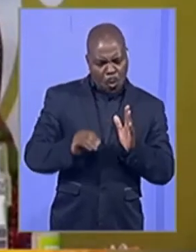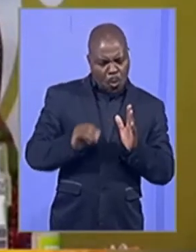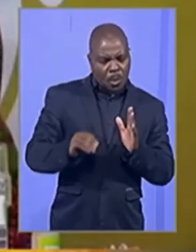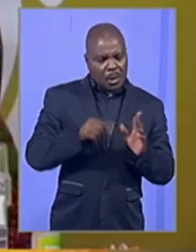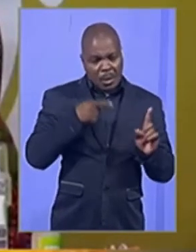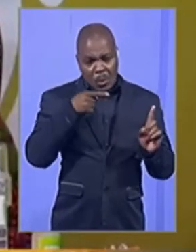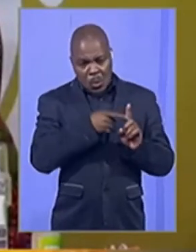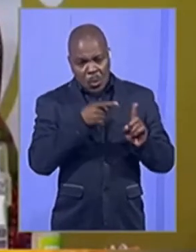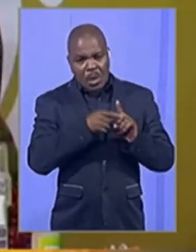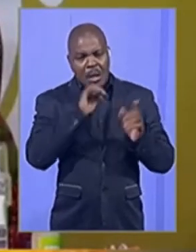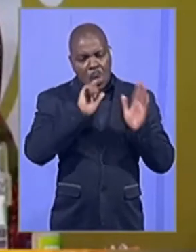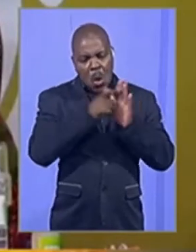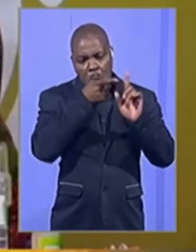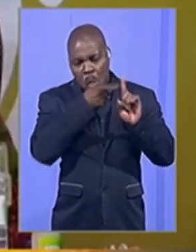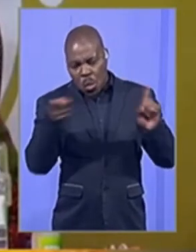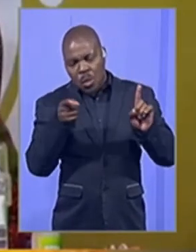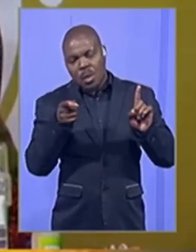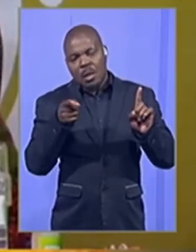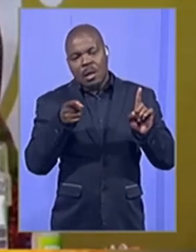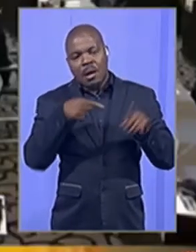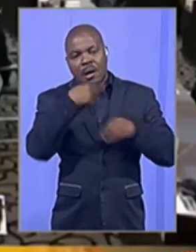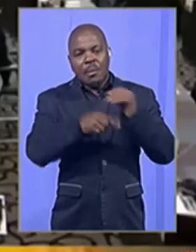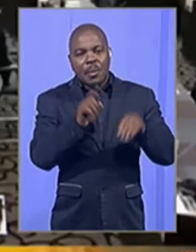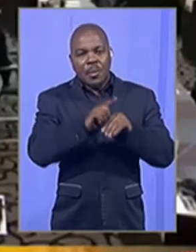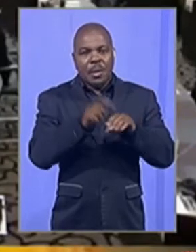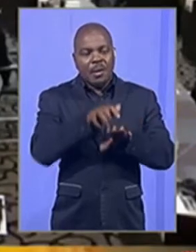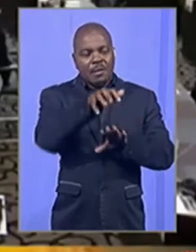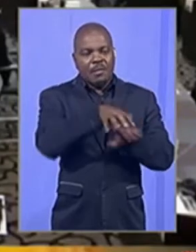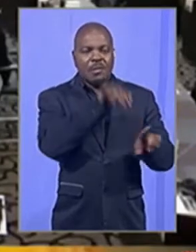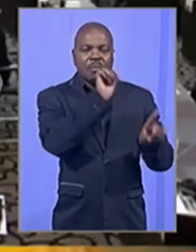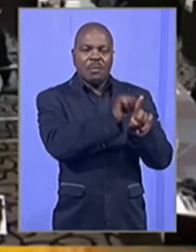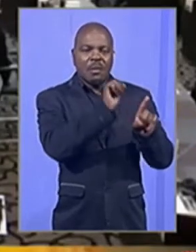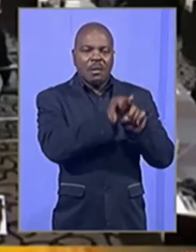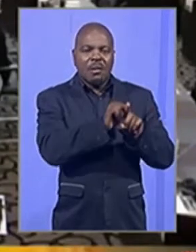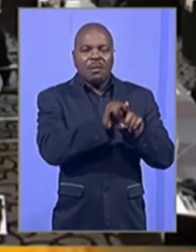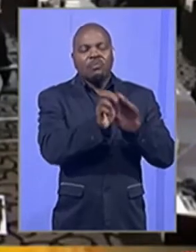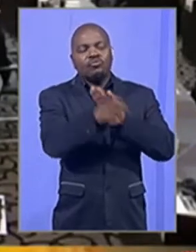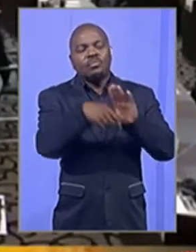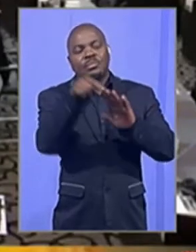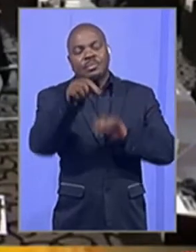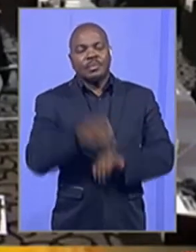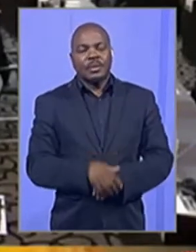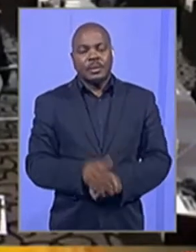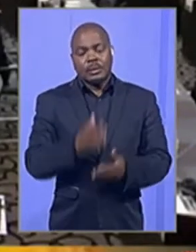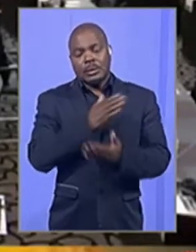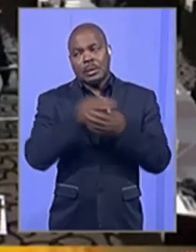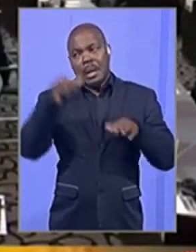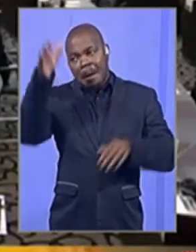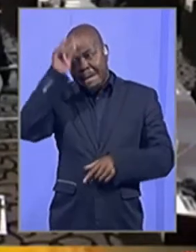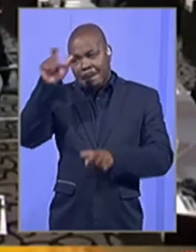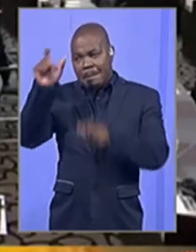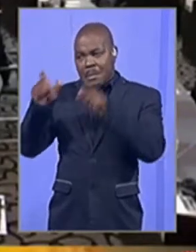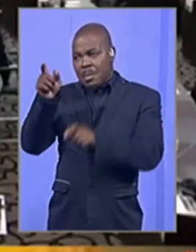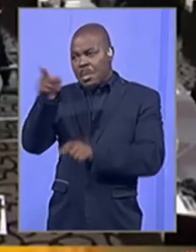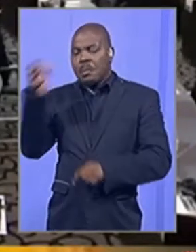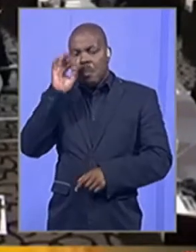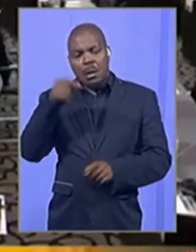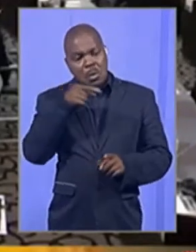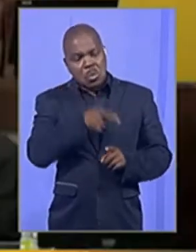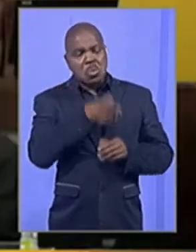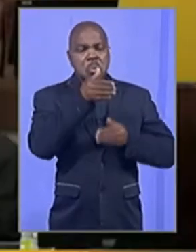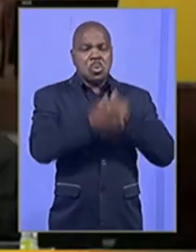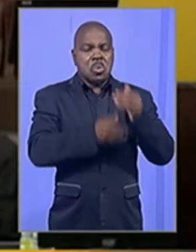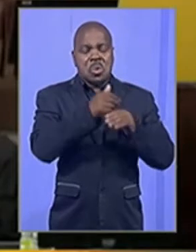pangharamaposa aurobile mulao, mabapile tlatla poya polasi ya haya pala pala. Tedi, nsaditsibi, dere khatalo pili ena, itlisadi